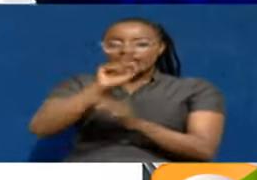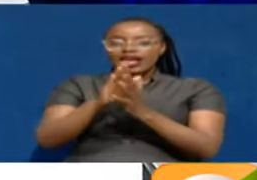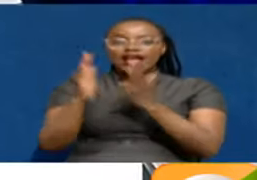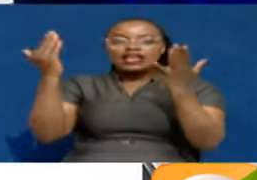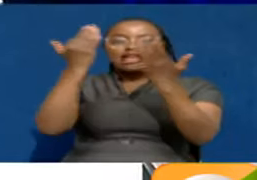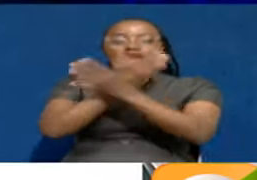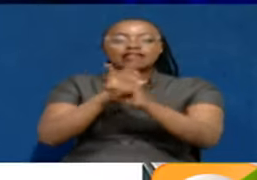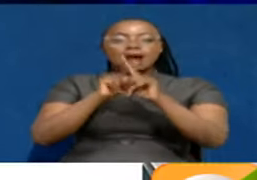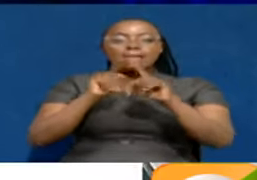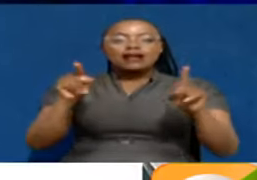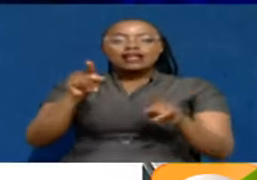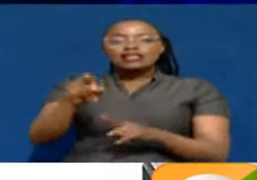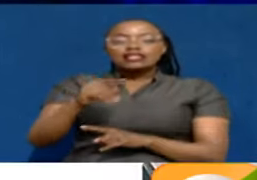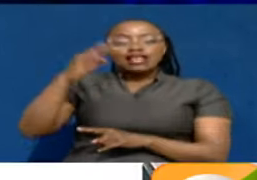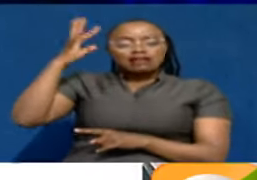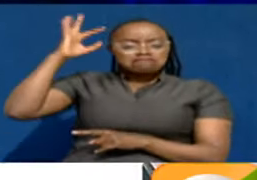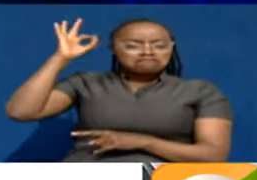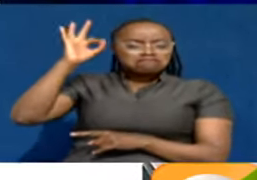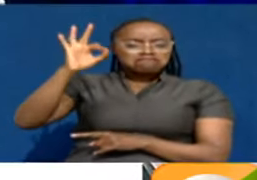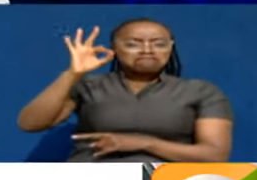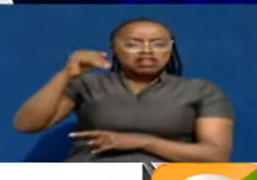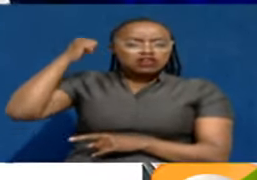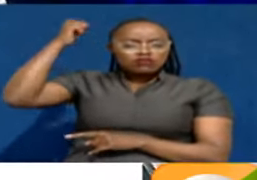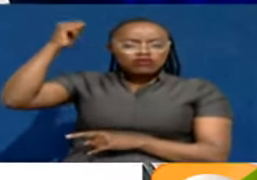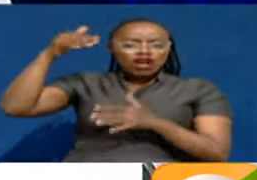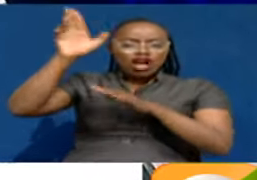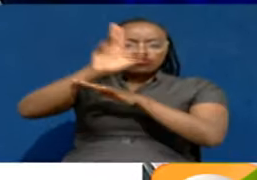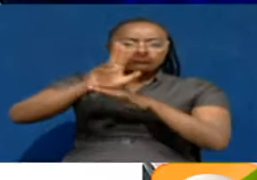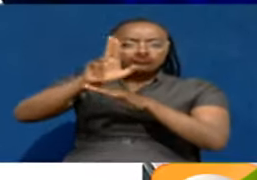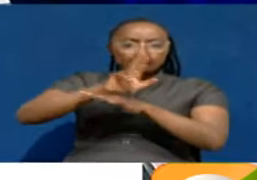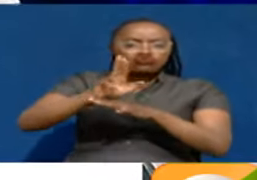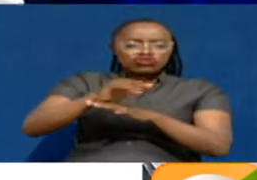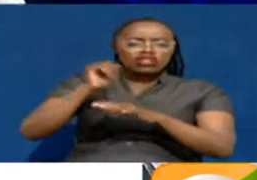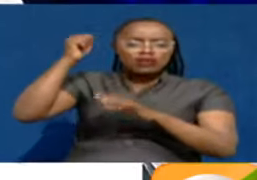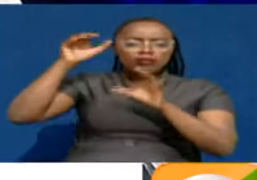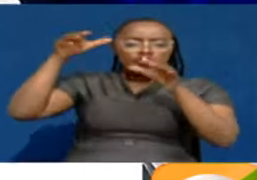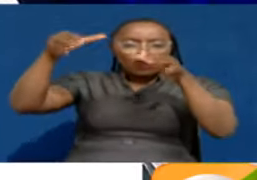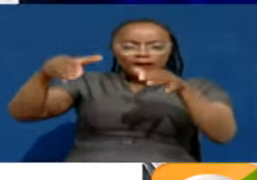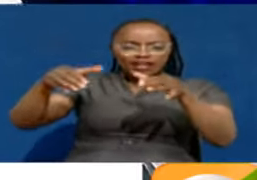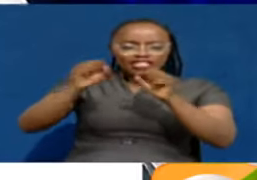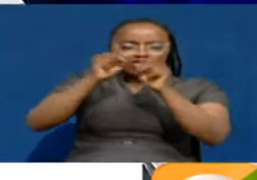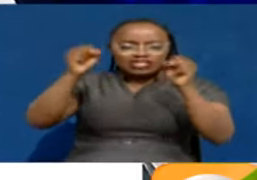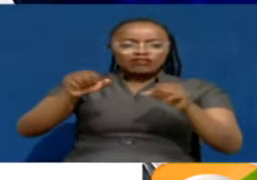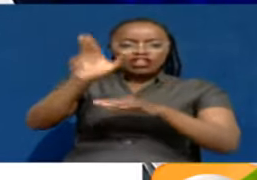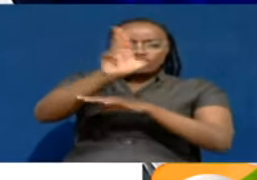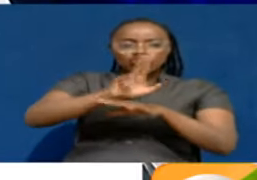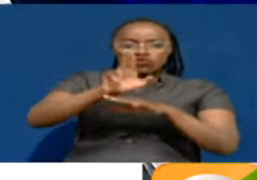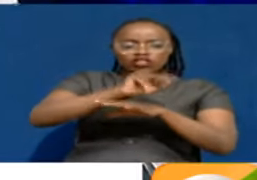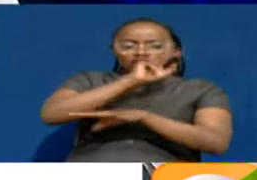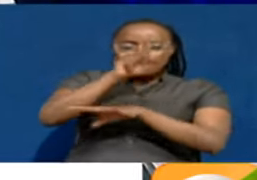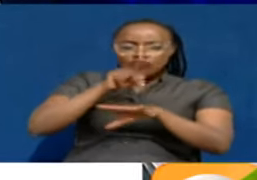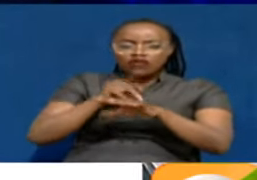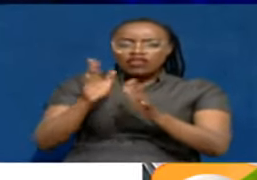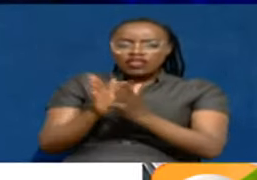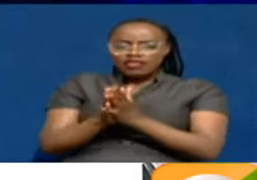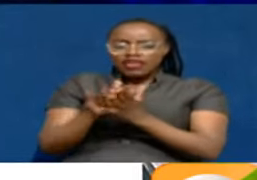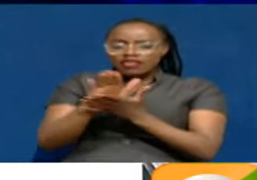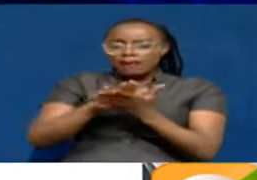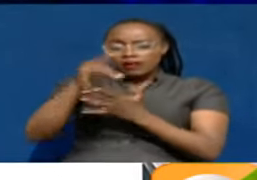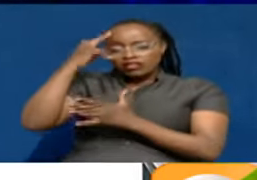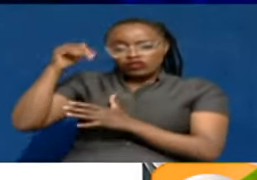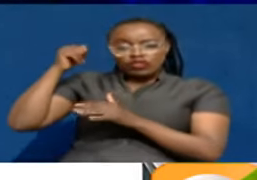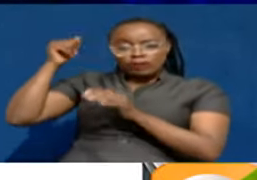night. But this smart political operative knew how to use the party system, knew how to use the provinces and the base of the